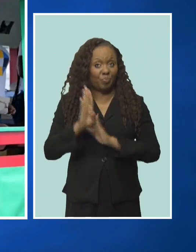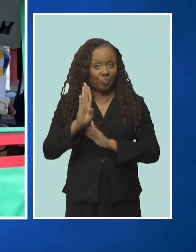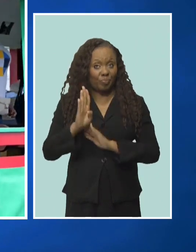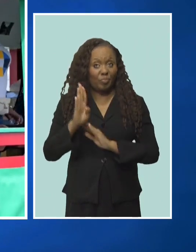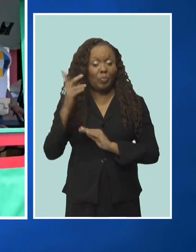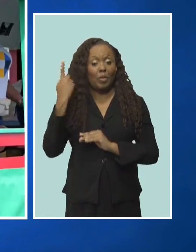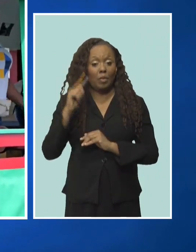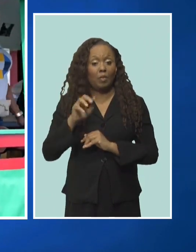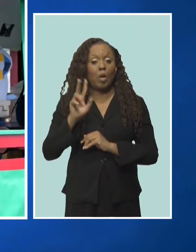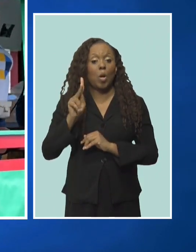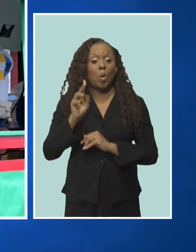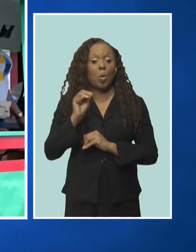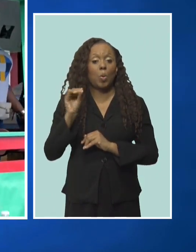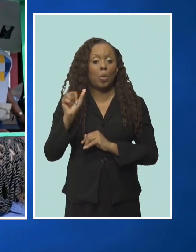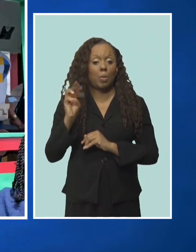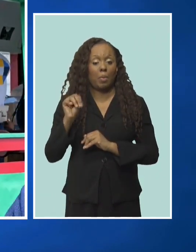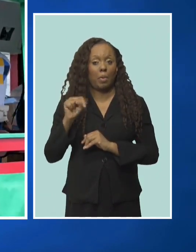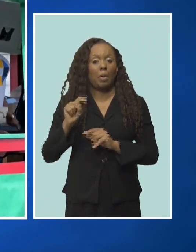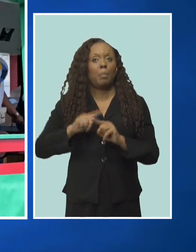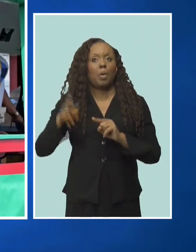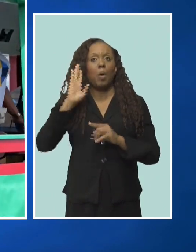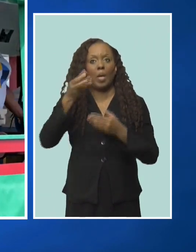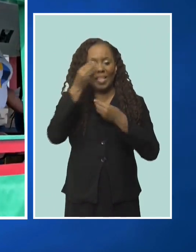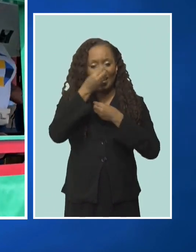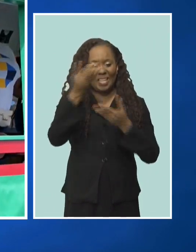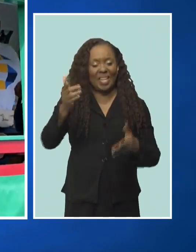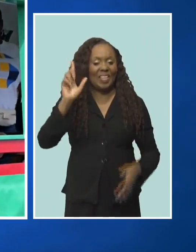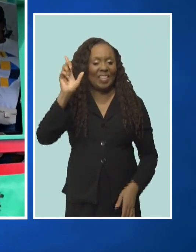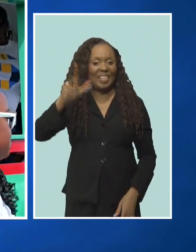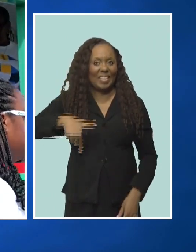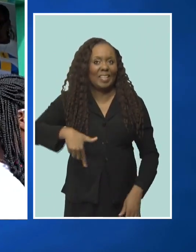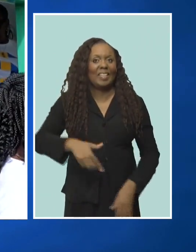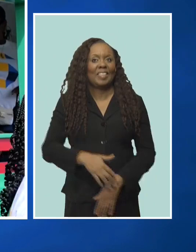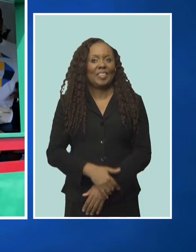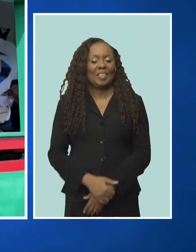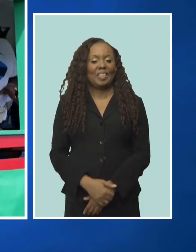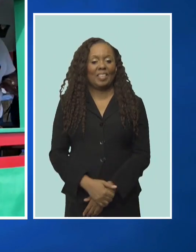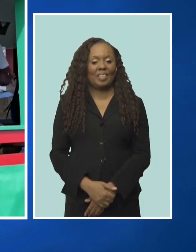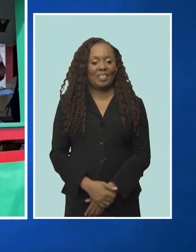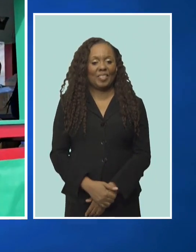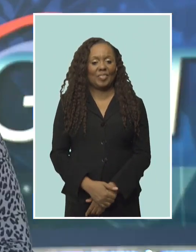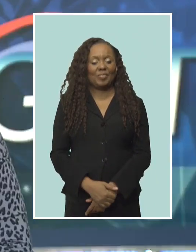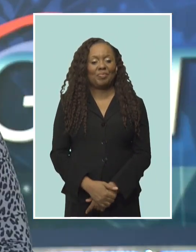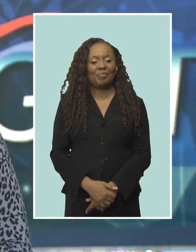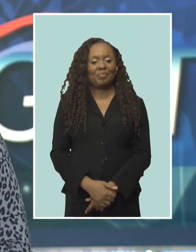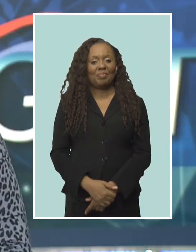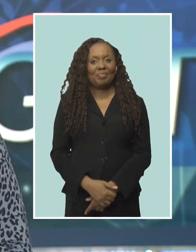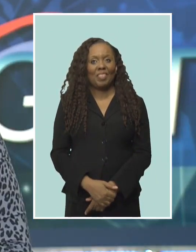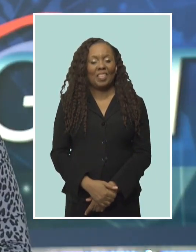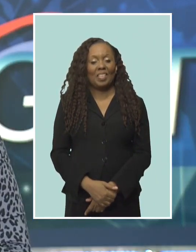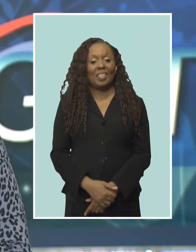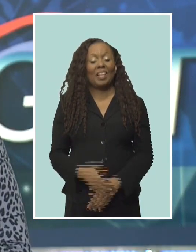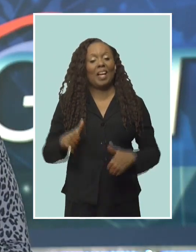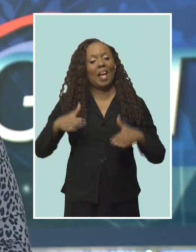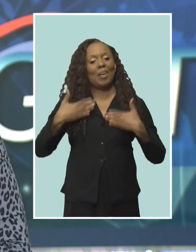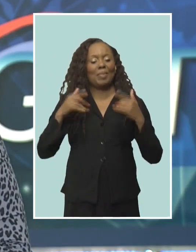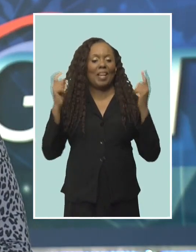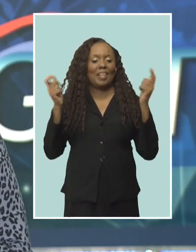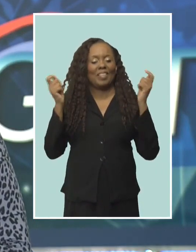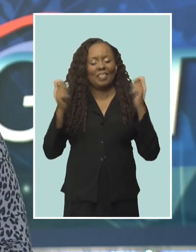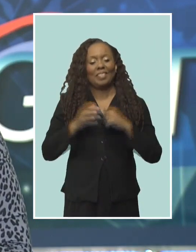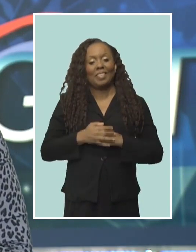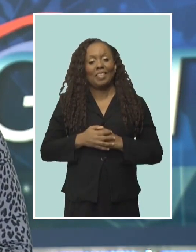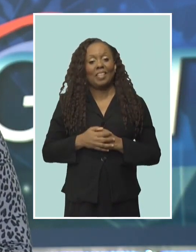it will be made public in due course. Trevor Thorpe for the Business Report. Happy anniversary to